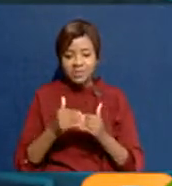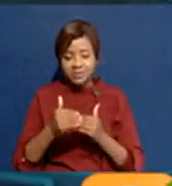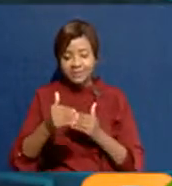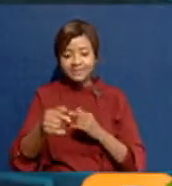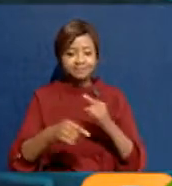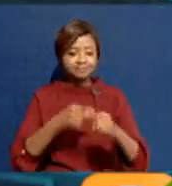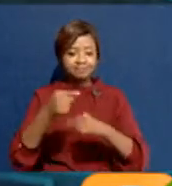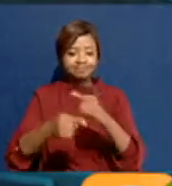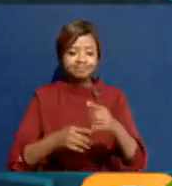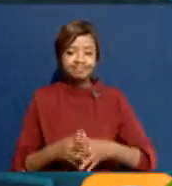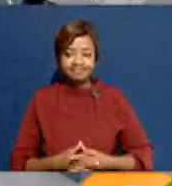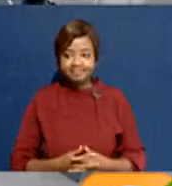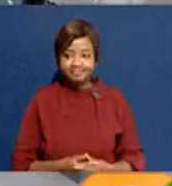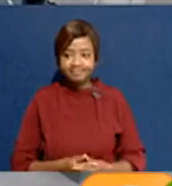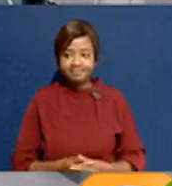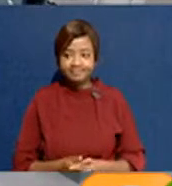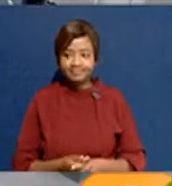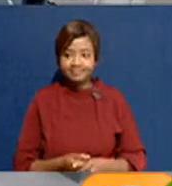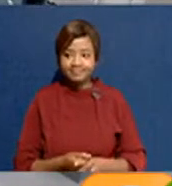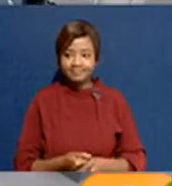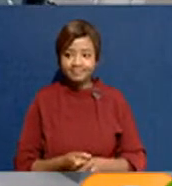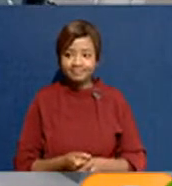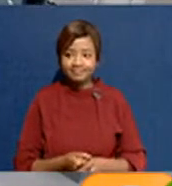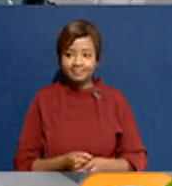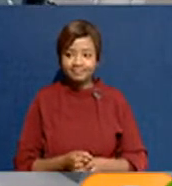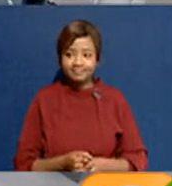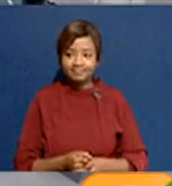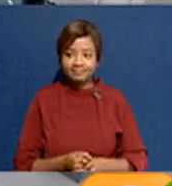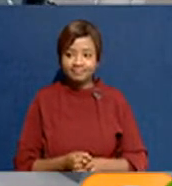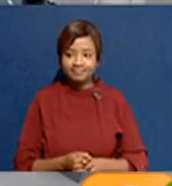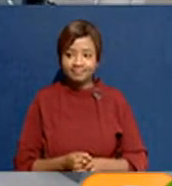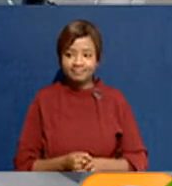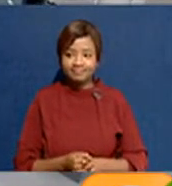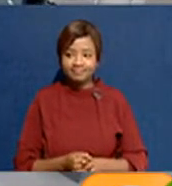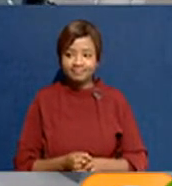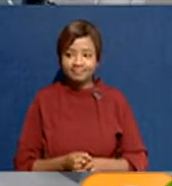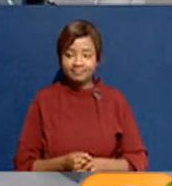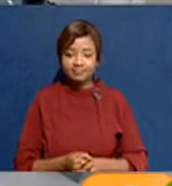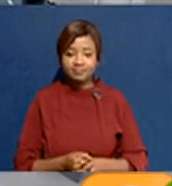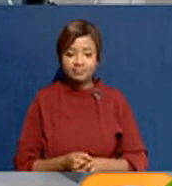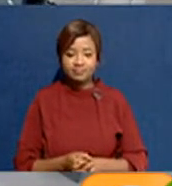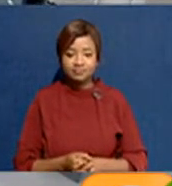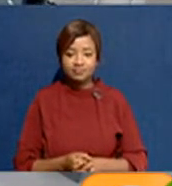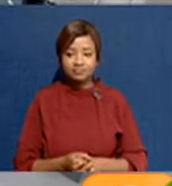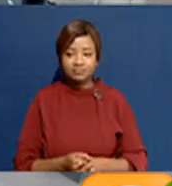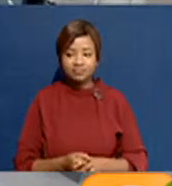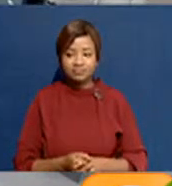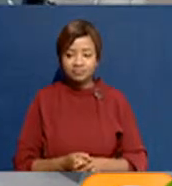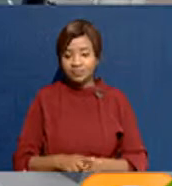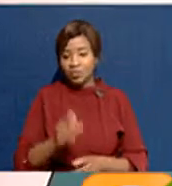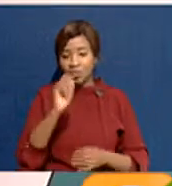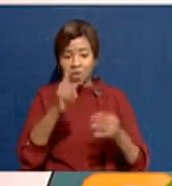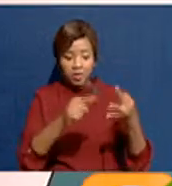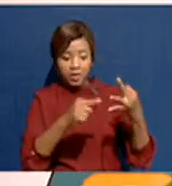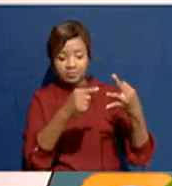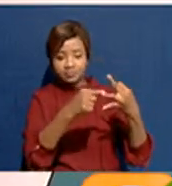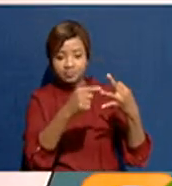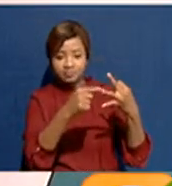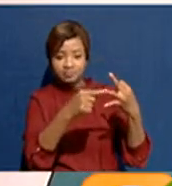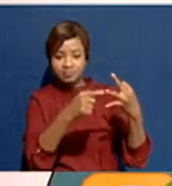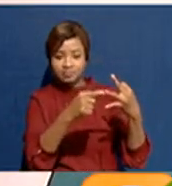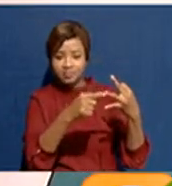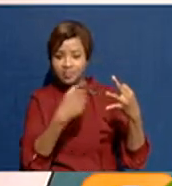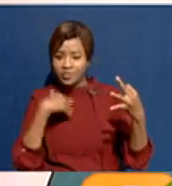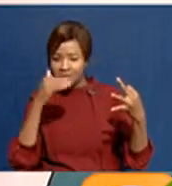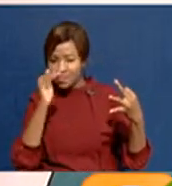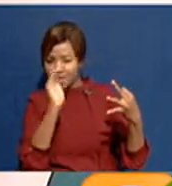continue having. I think it's a conversation we can have now. And Dr. Kiraki, let me ask you this, because Dr. Christine just talked